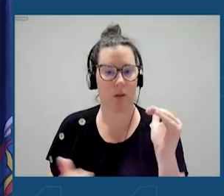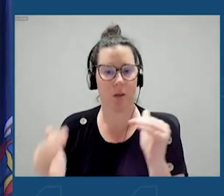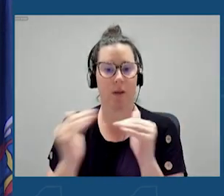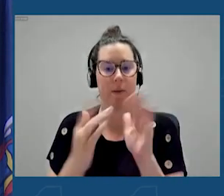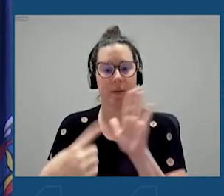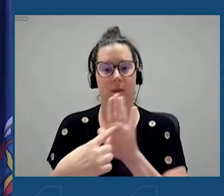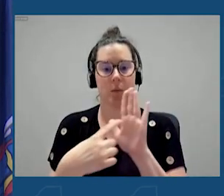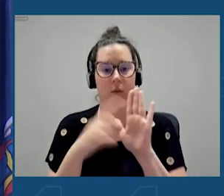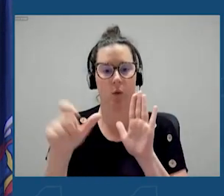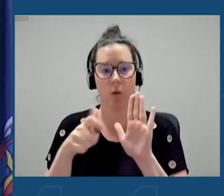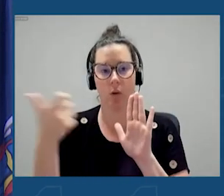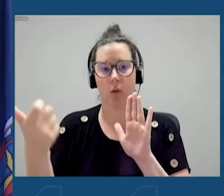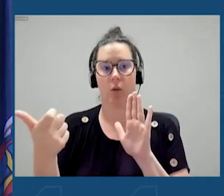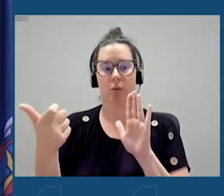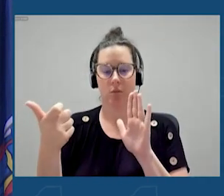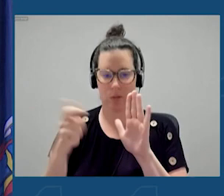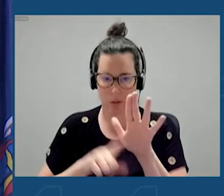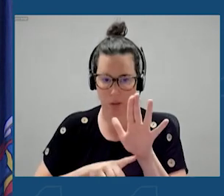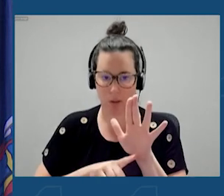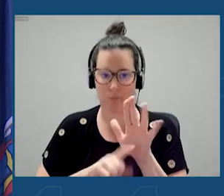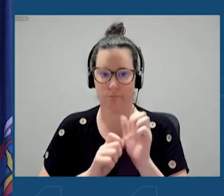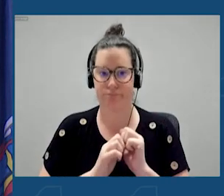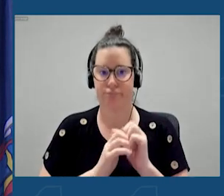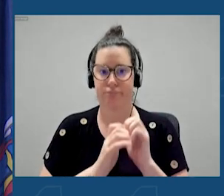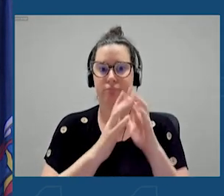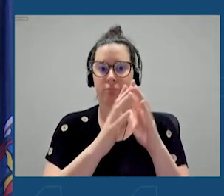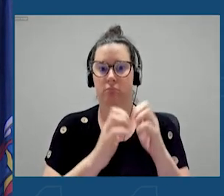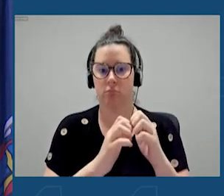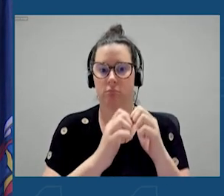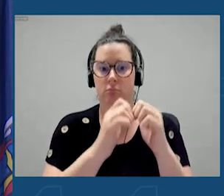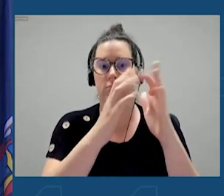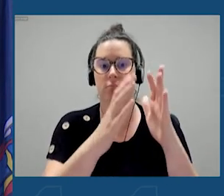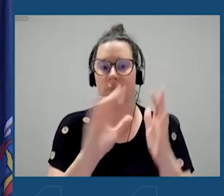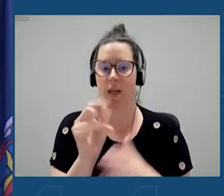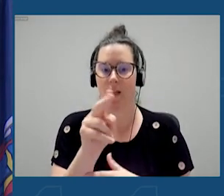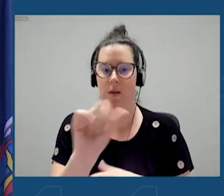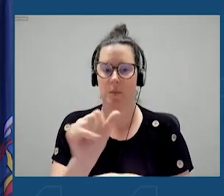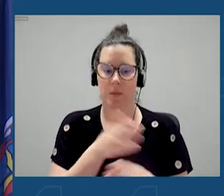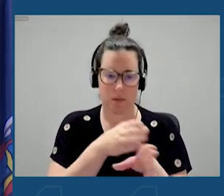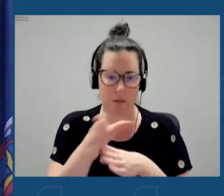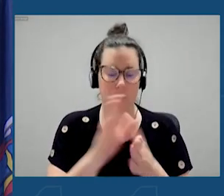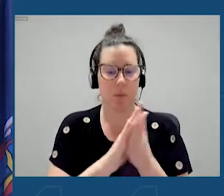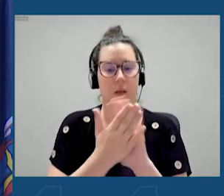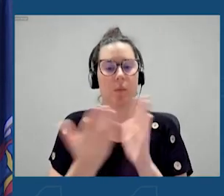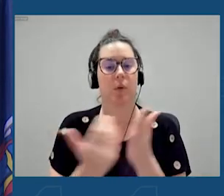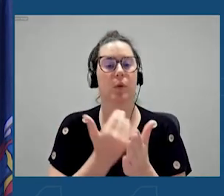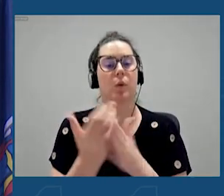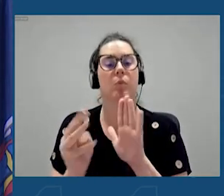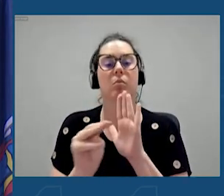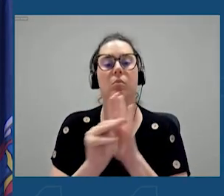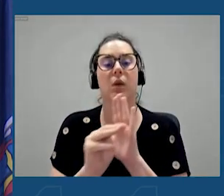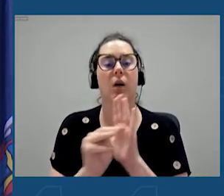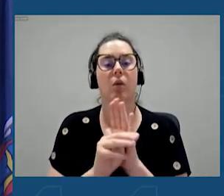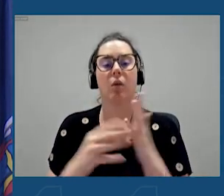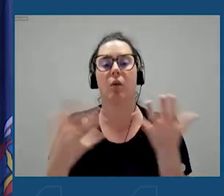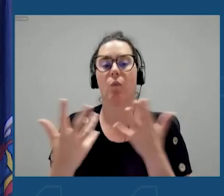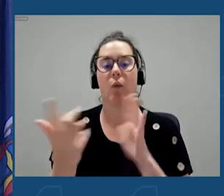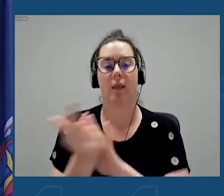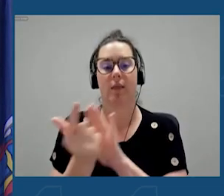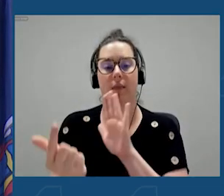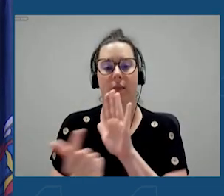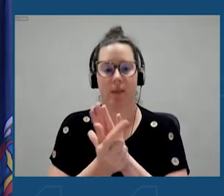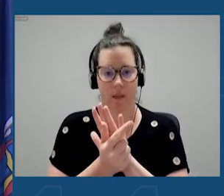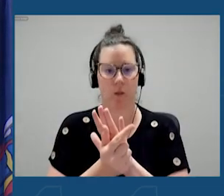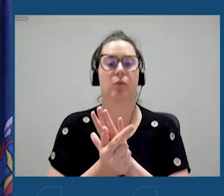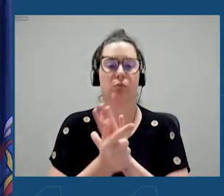in the emerging cannabis industry to follow and to become the new model of what legalization should look like in